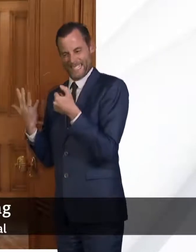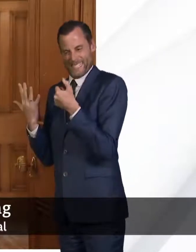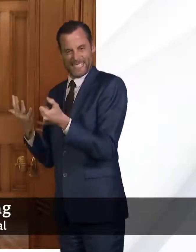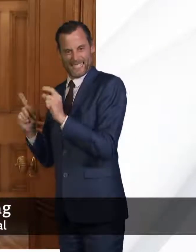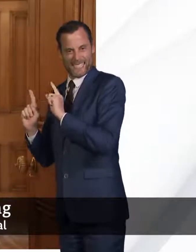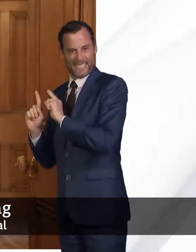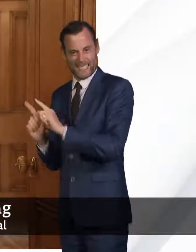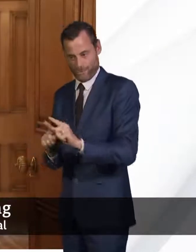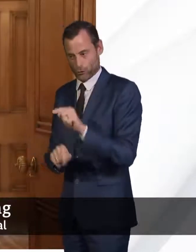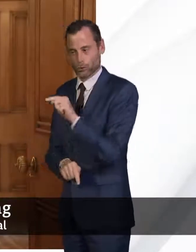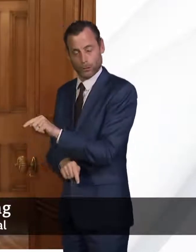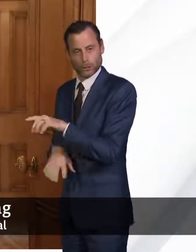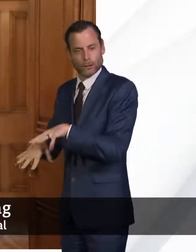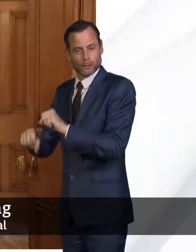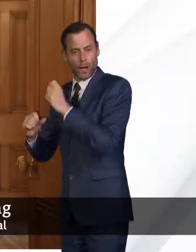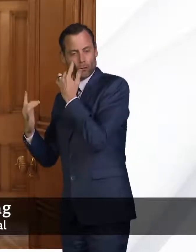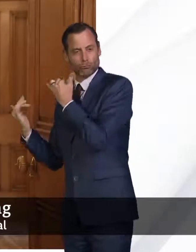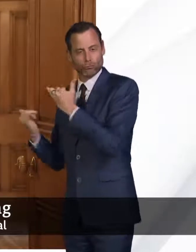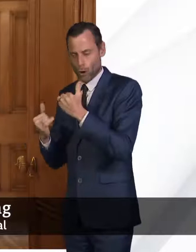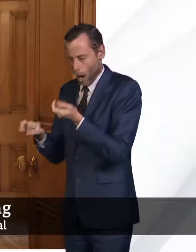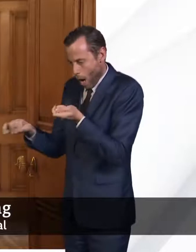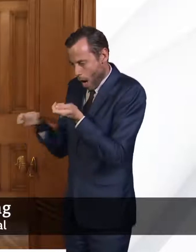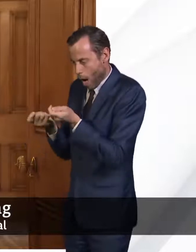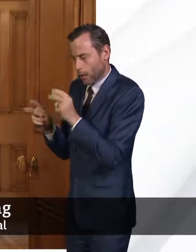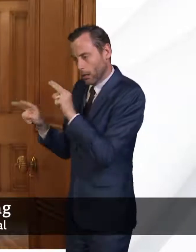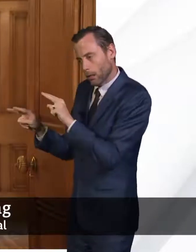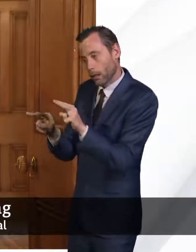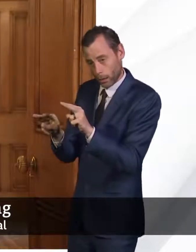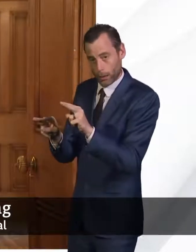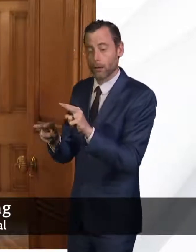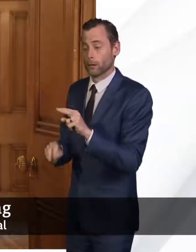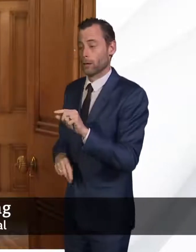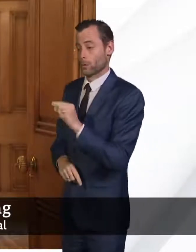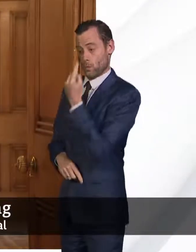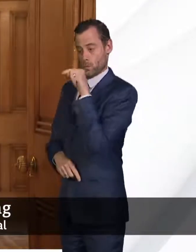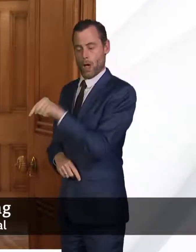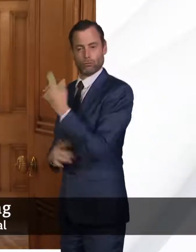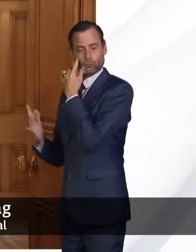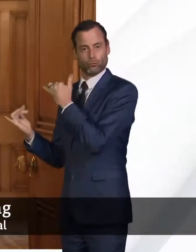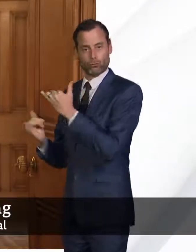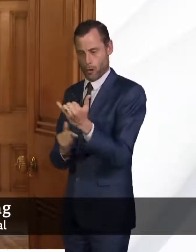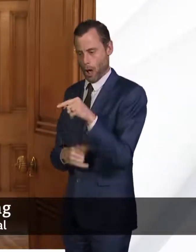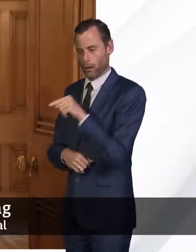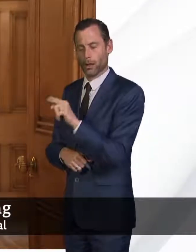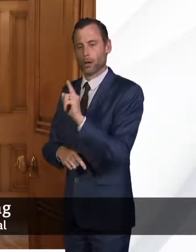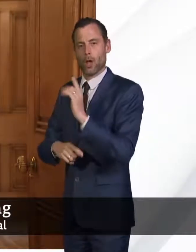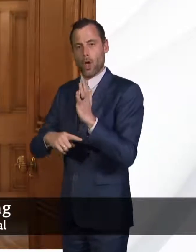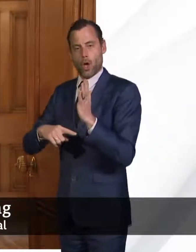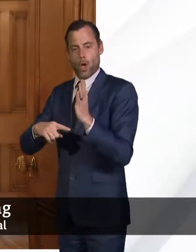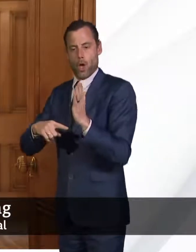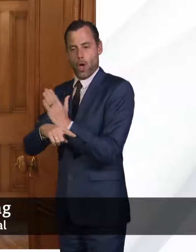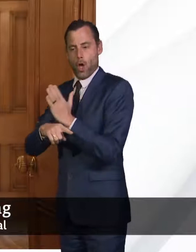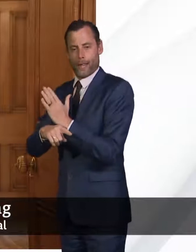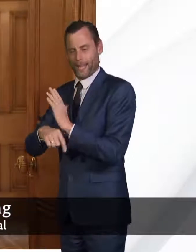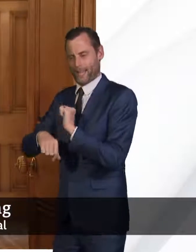into national clinical trials, and the first is ready to enter the next stage, a new early phase clinical trial